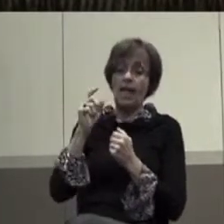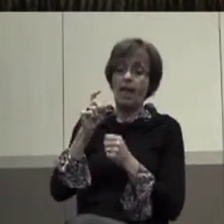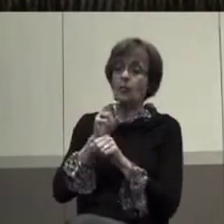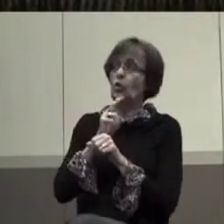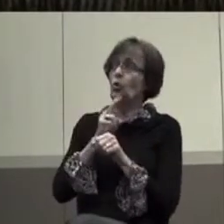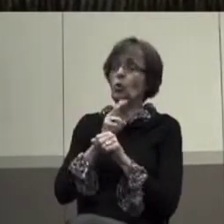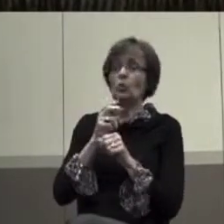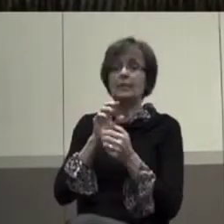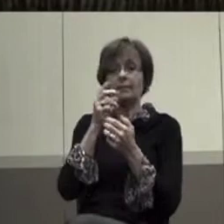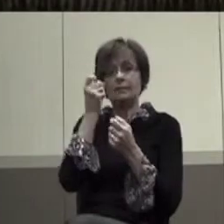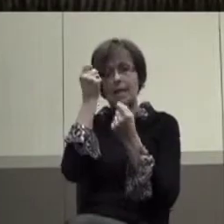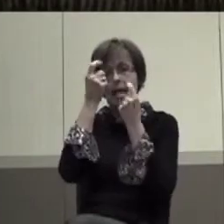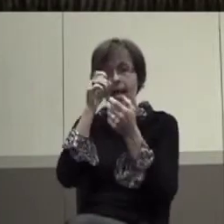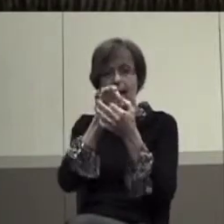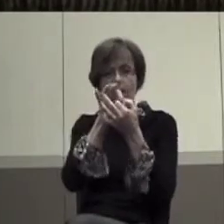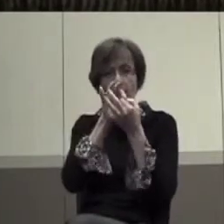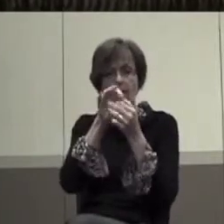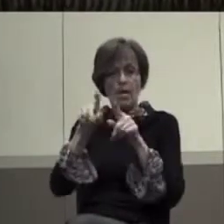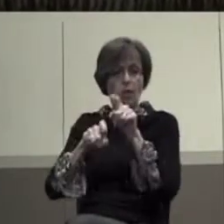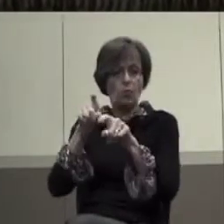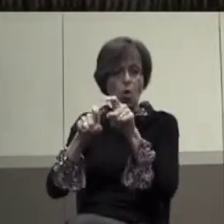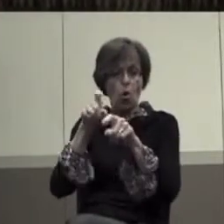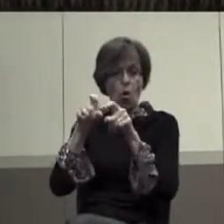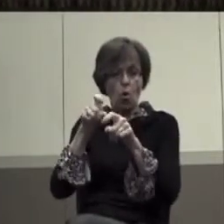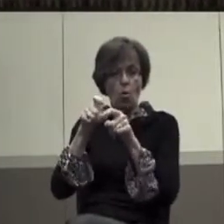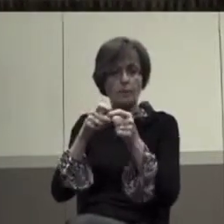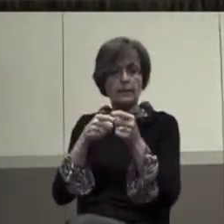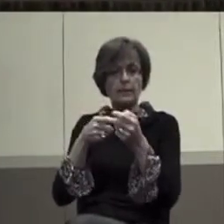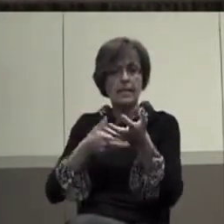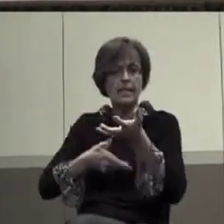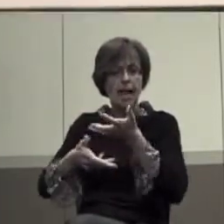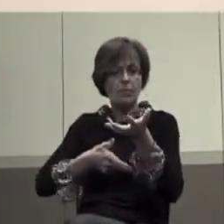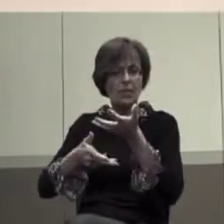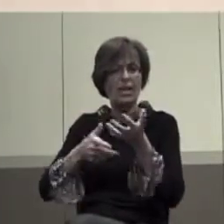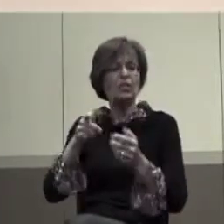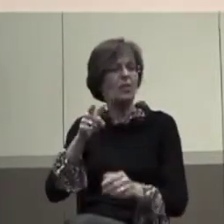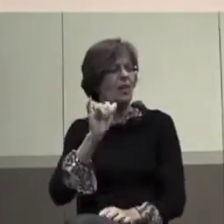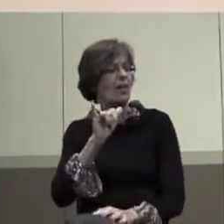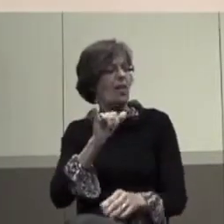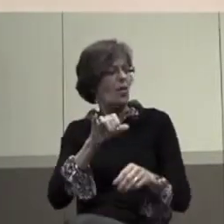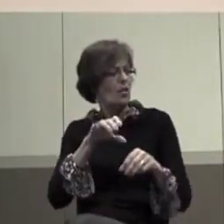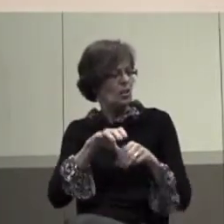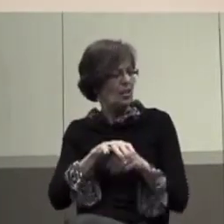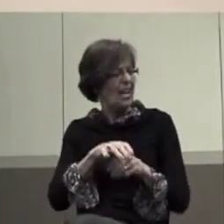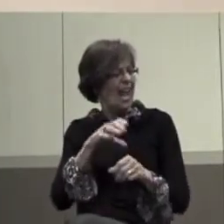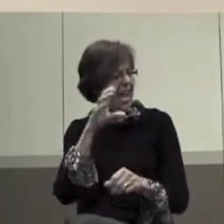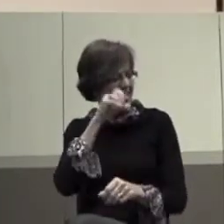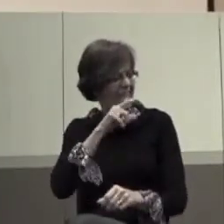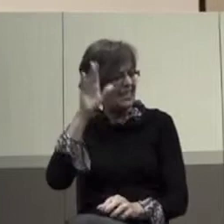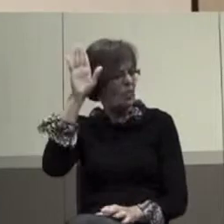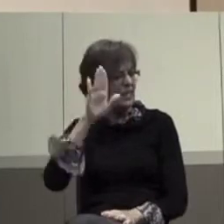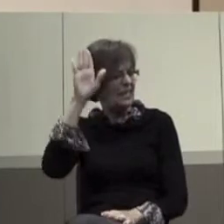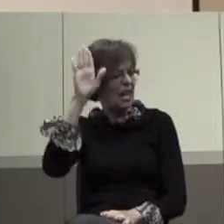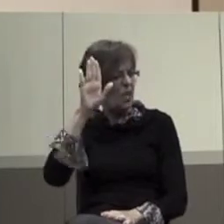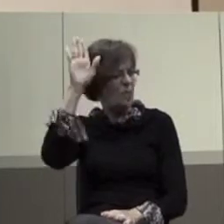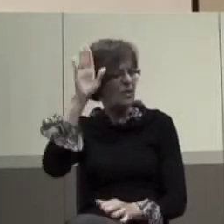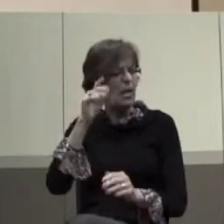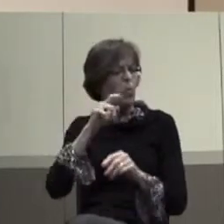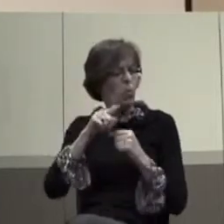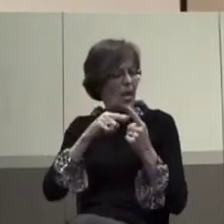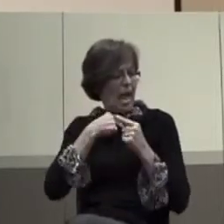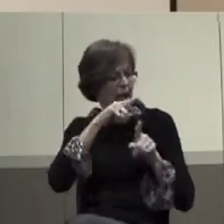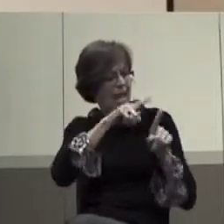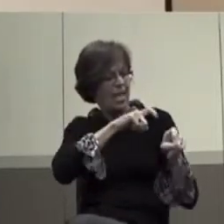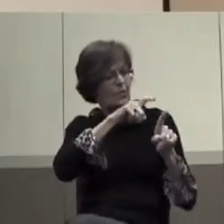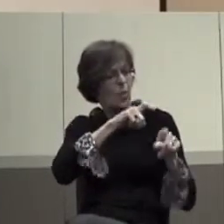use empathy, probes, and confrontation to get you to start going, oh shit, well yeah, he did raise his hand almost every time when I was asking the